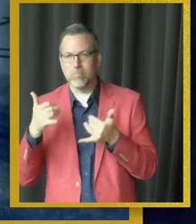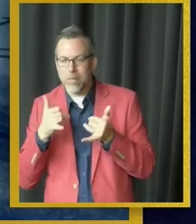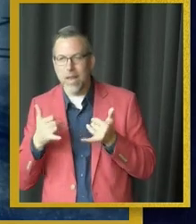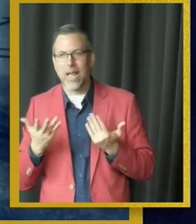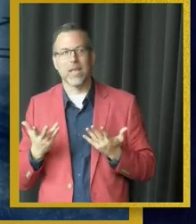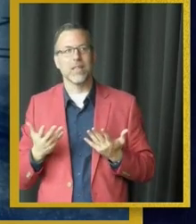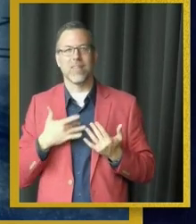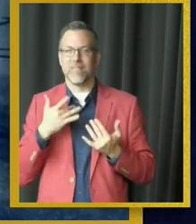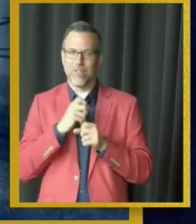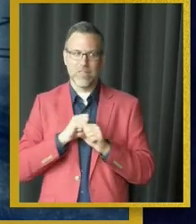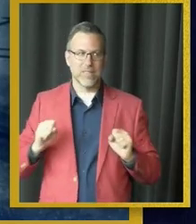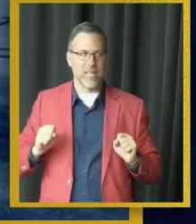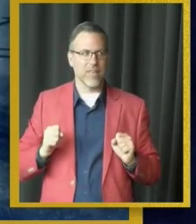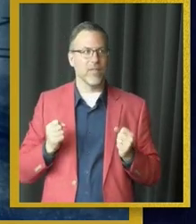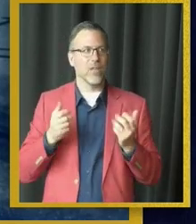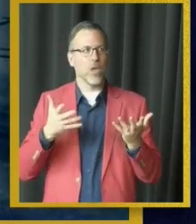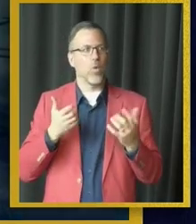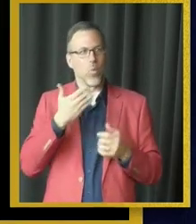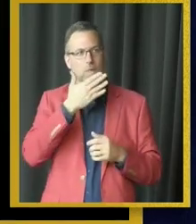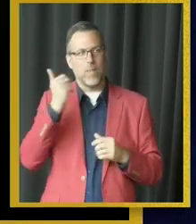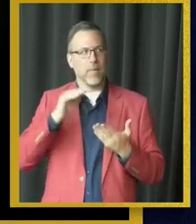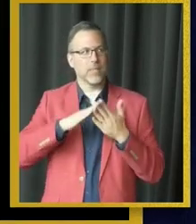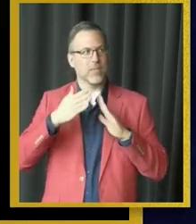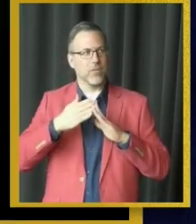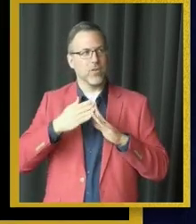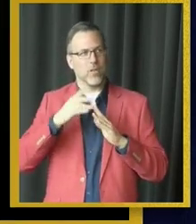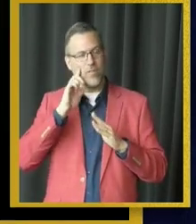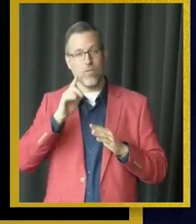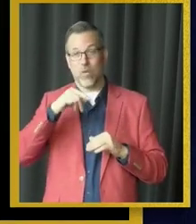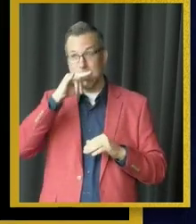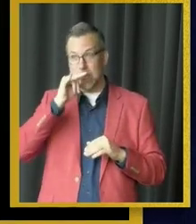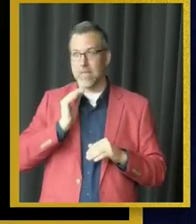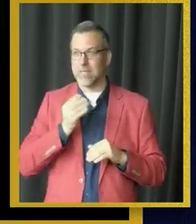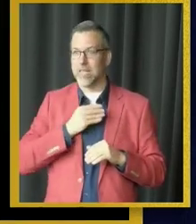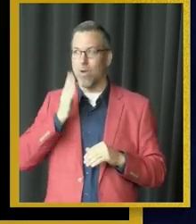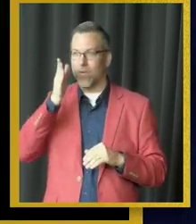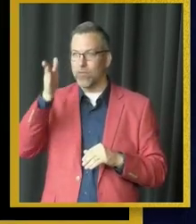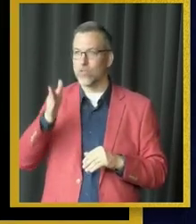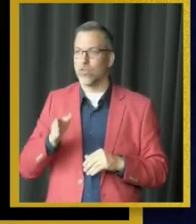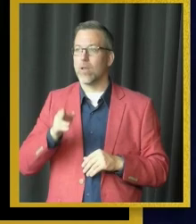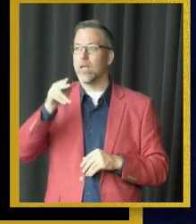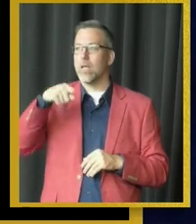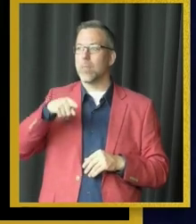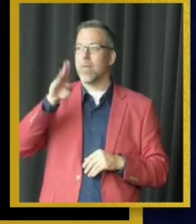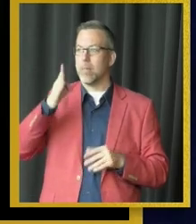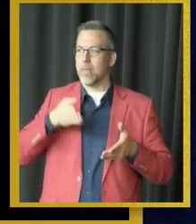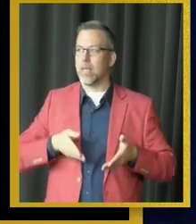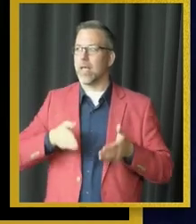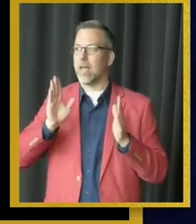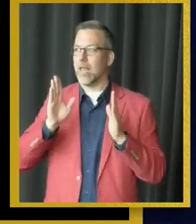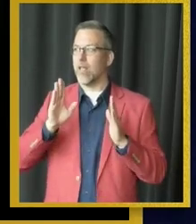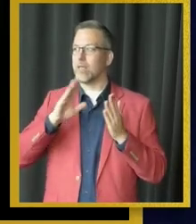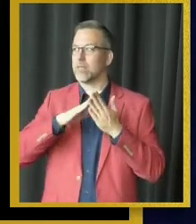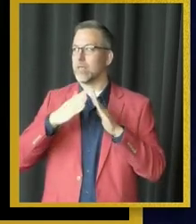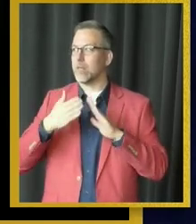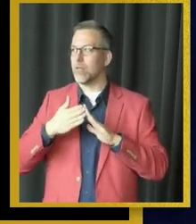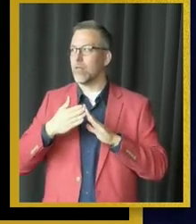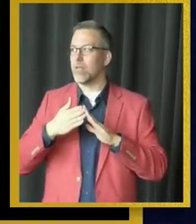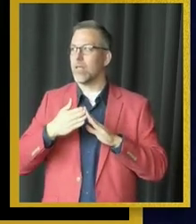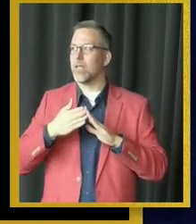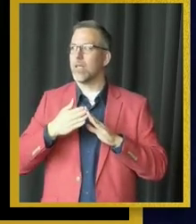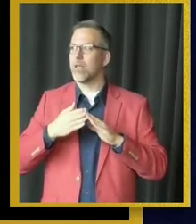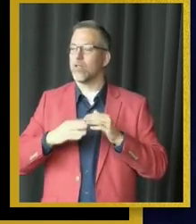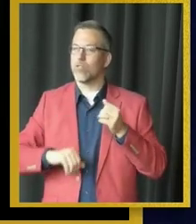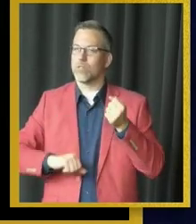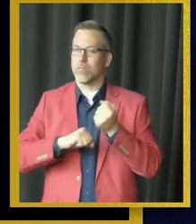the very best for our kids, for our future. And the participatory budgeting allows for the community to advocate for just